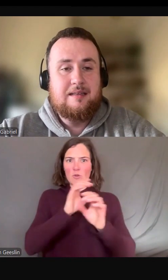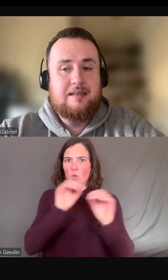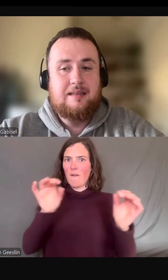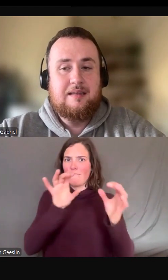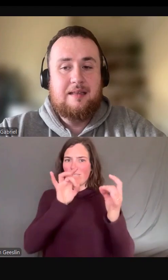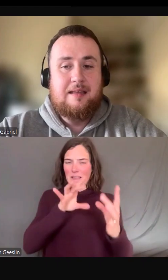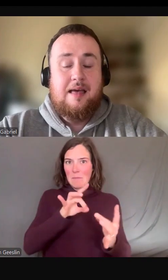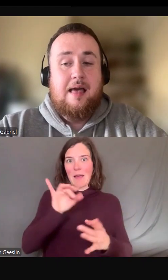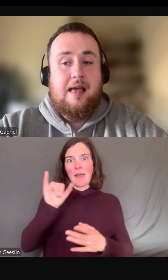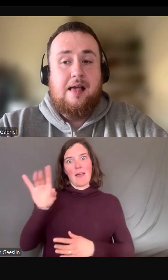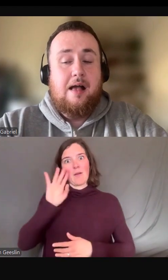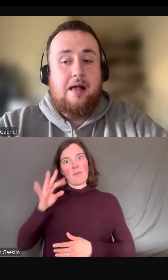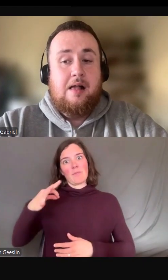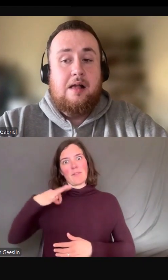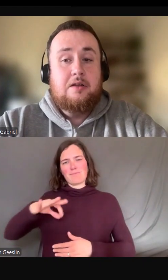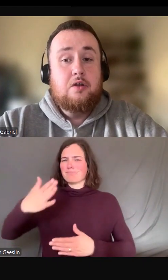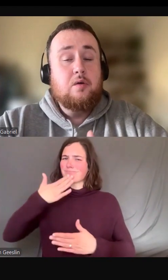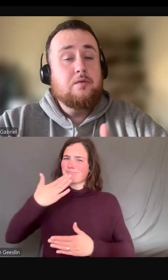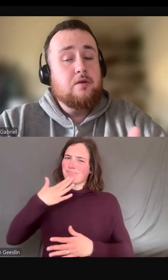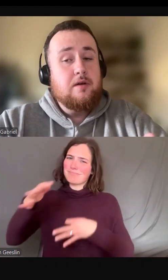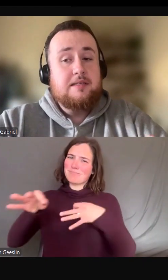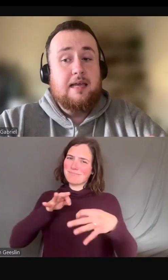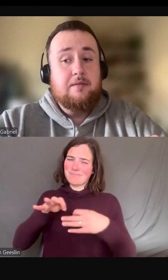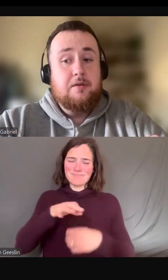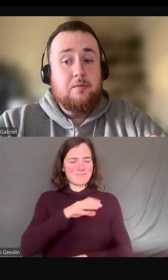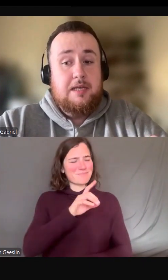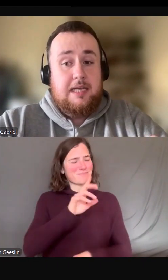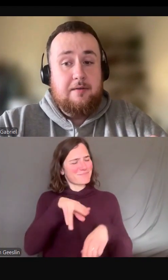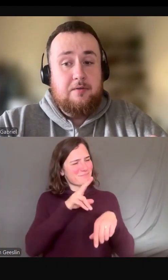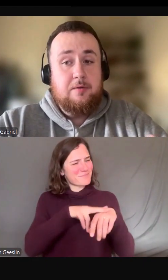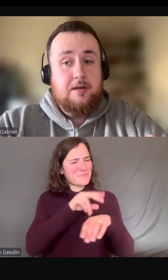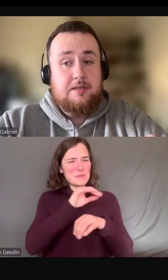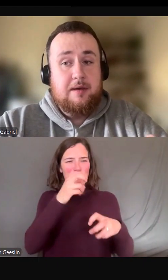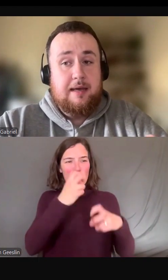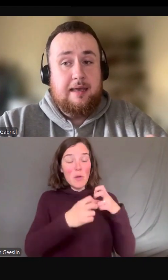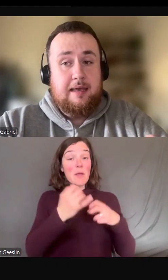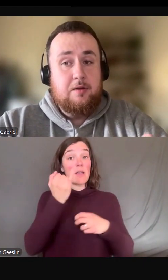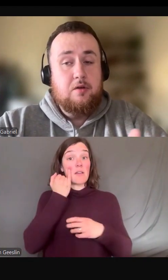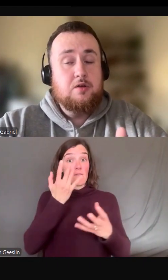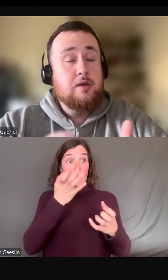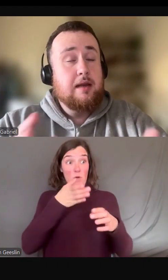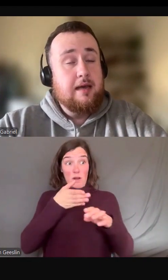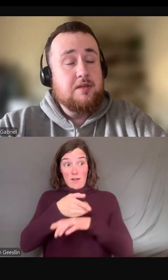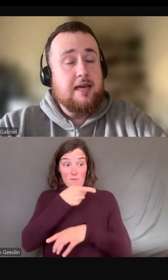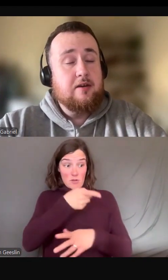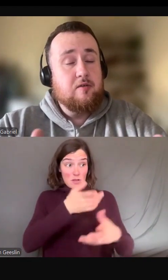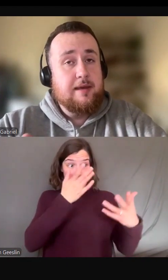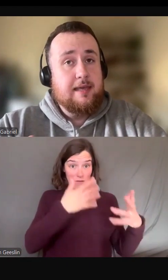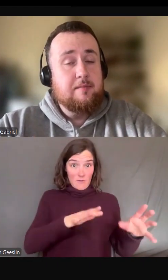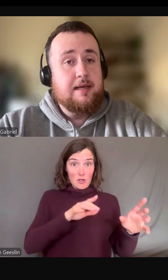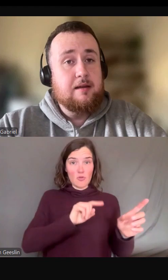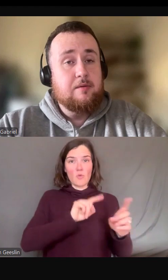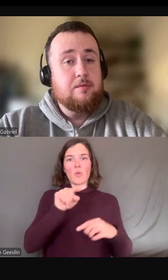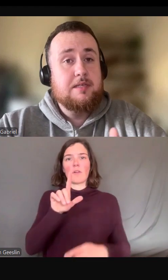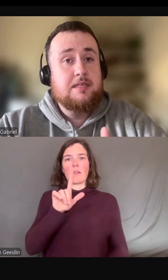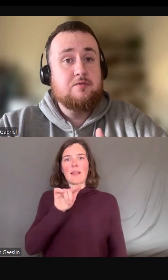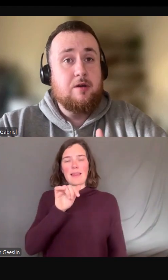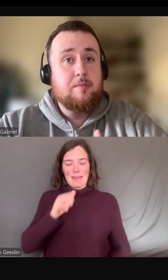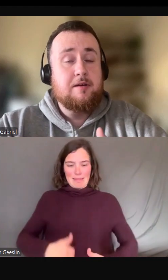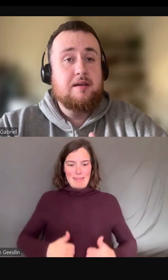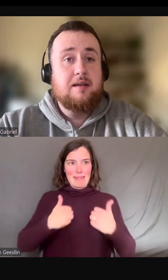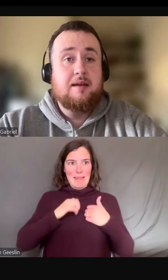really helpful. Thank you for going through that. No, of course. And if you wish afterwards, if you go to the live chat or my email, which